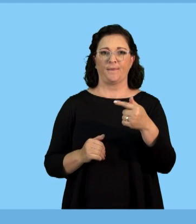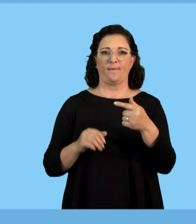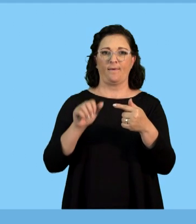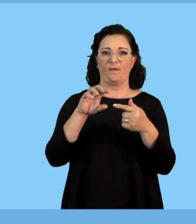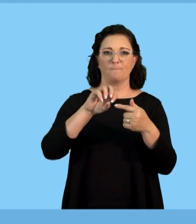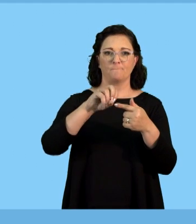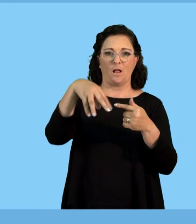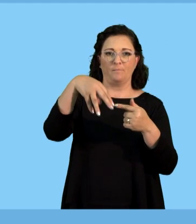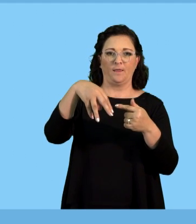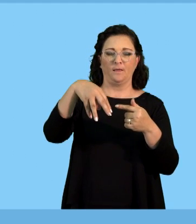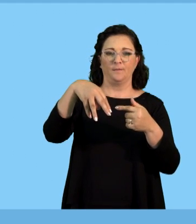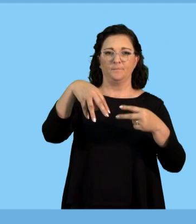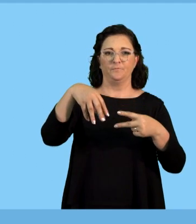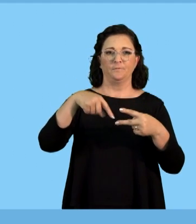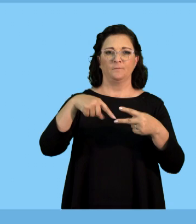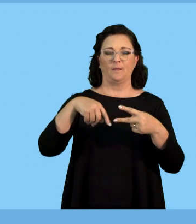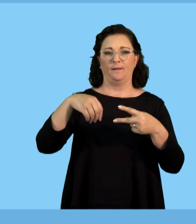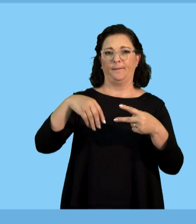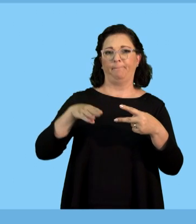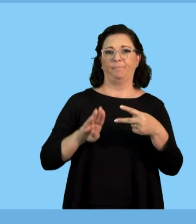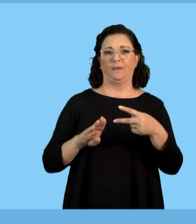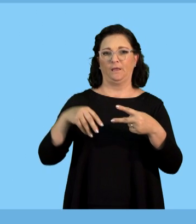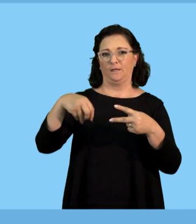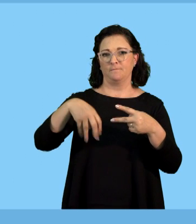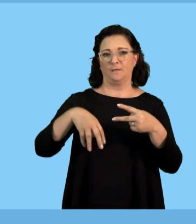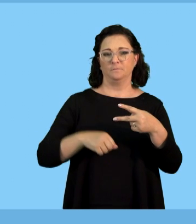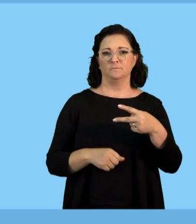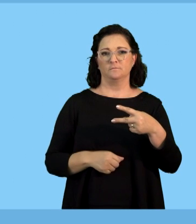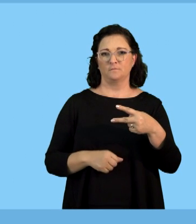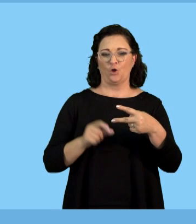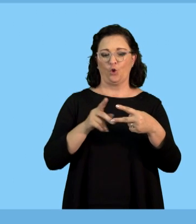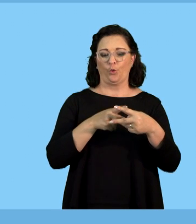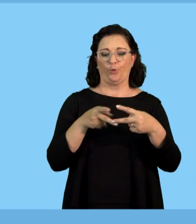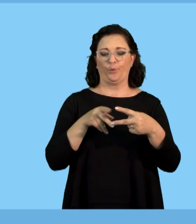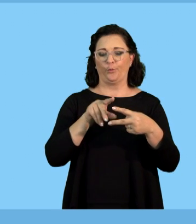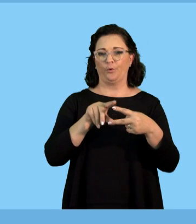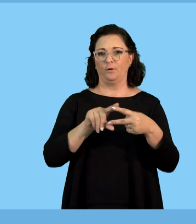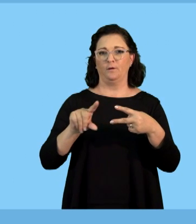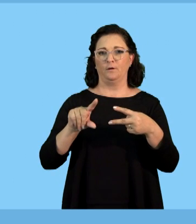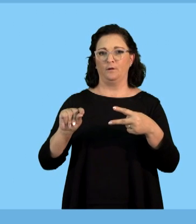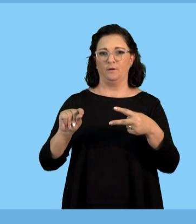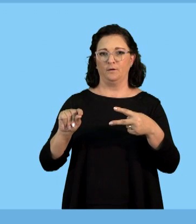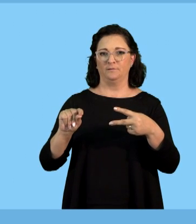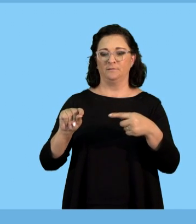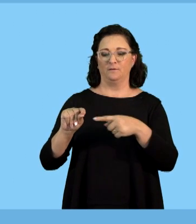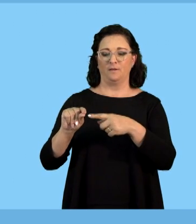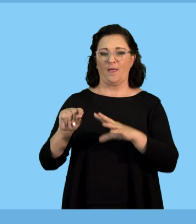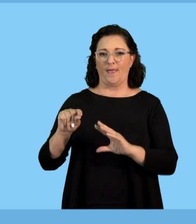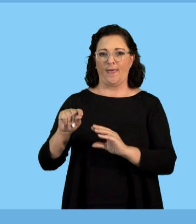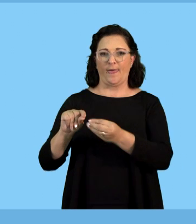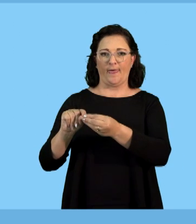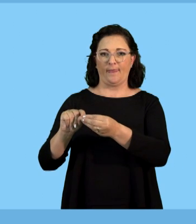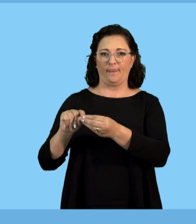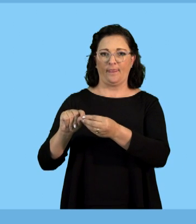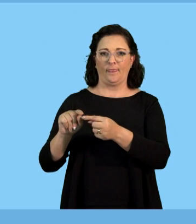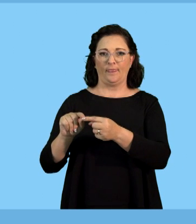have to go through bulb A, and the other current has to go through bulb B. And then after having passed through those bulbs, they will add up